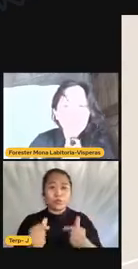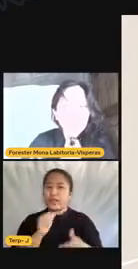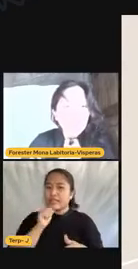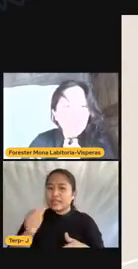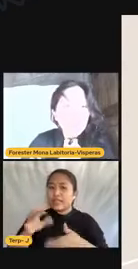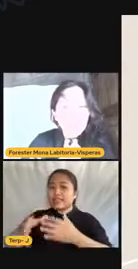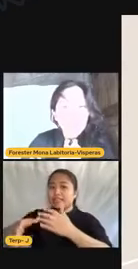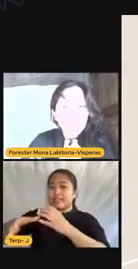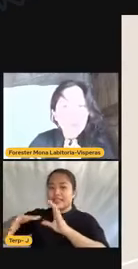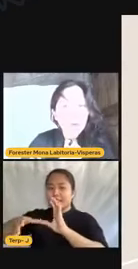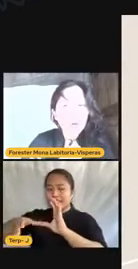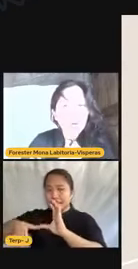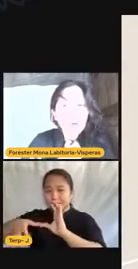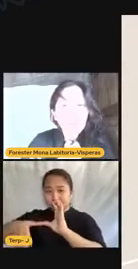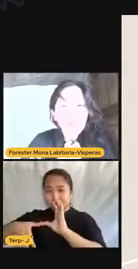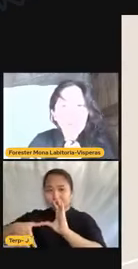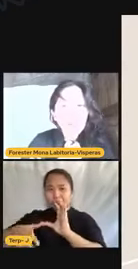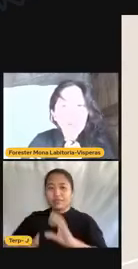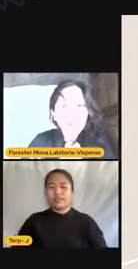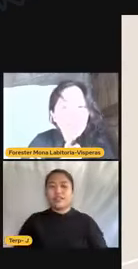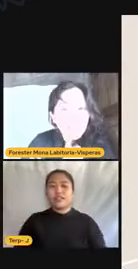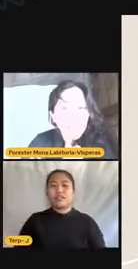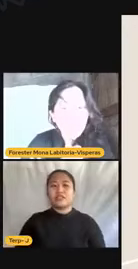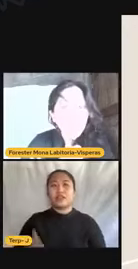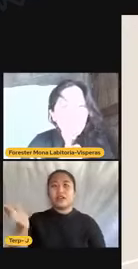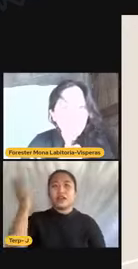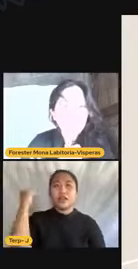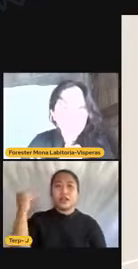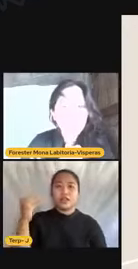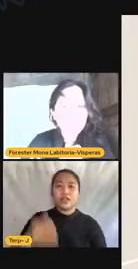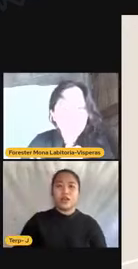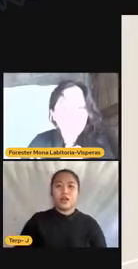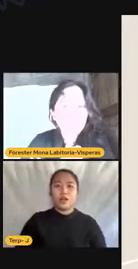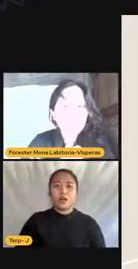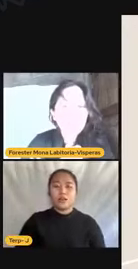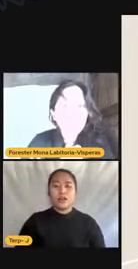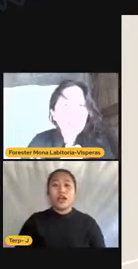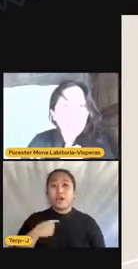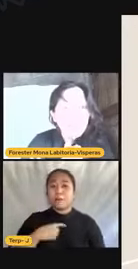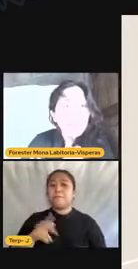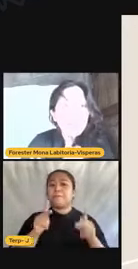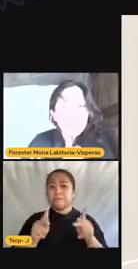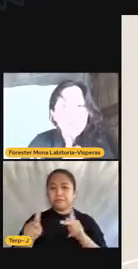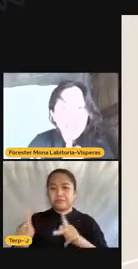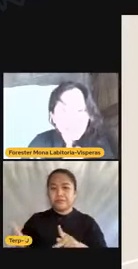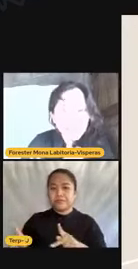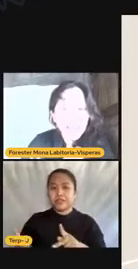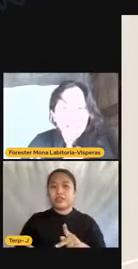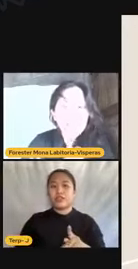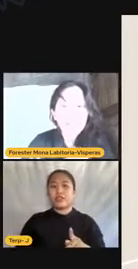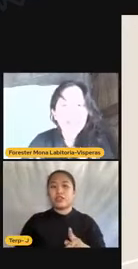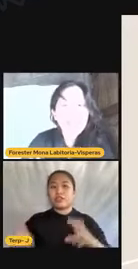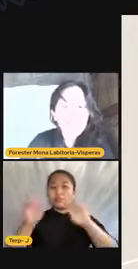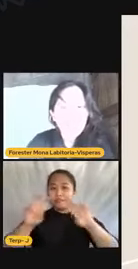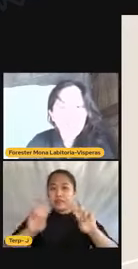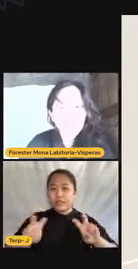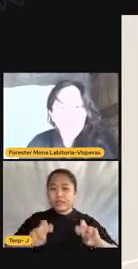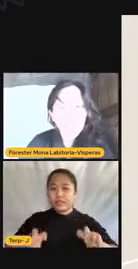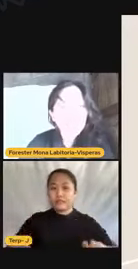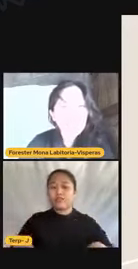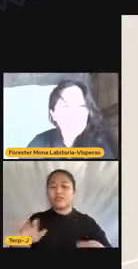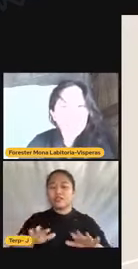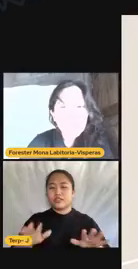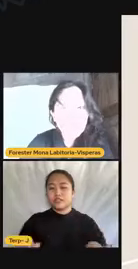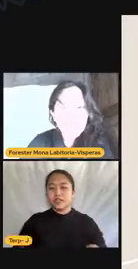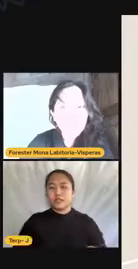na diagnose yung autism ng anak ko, but by that time, I'm super prepared na. Now, my son is in science class, grade 7 na po